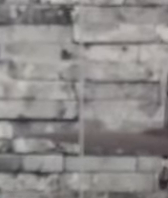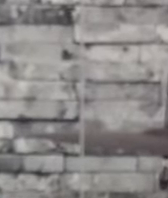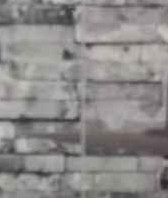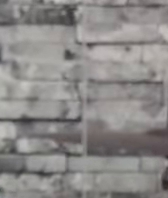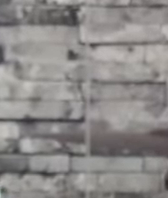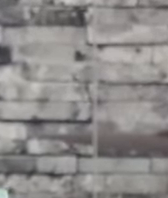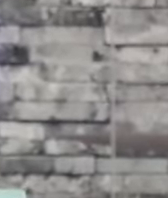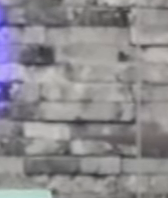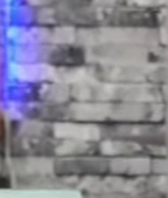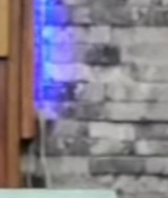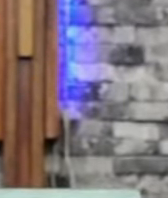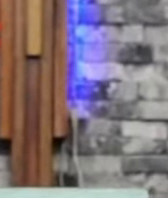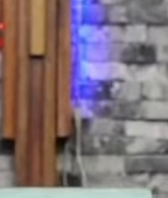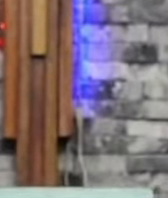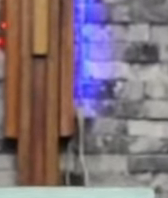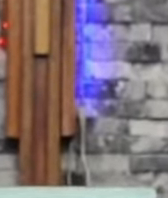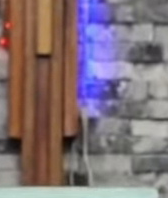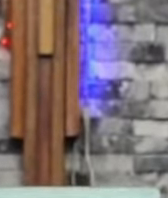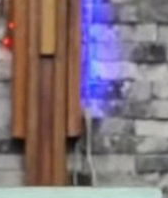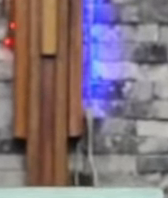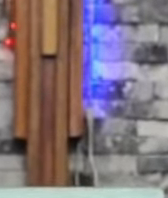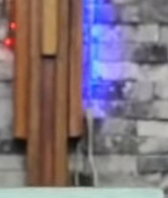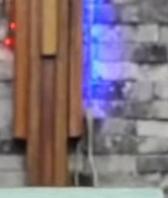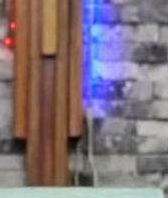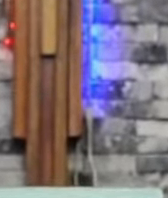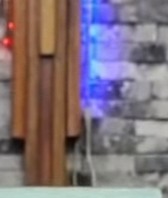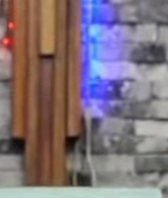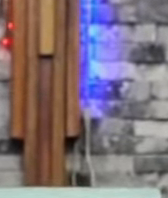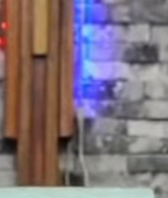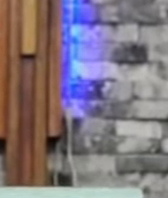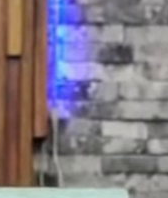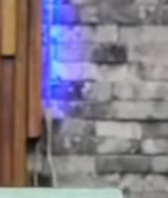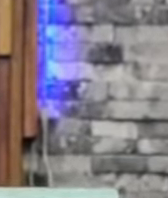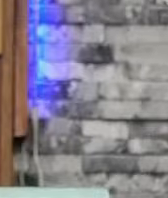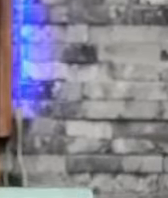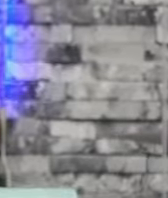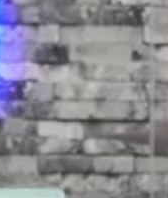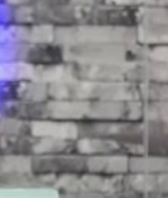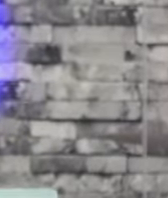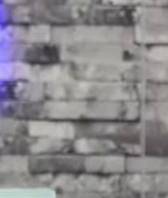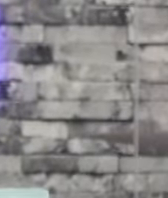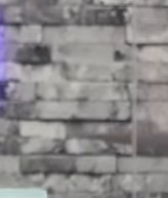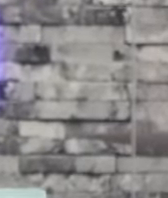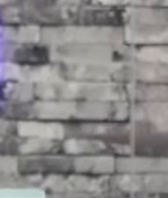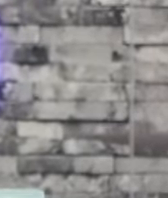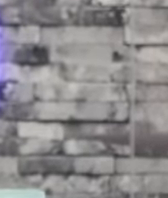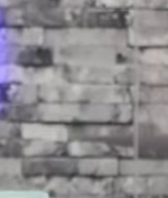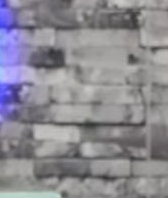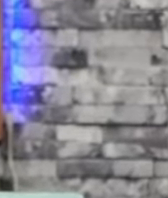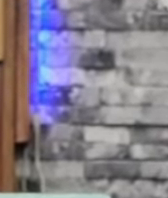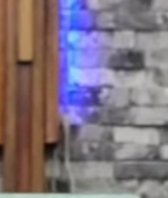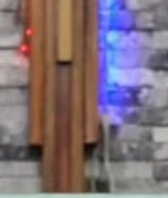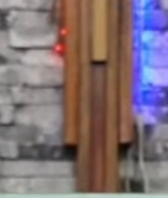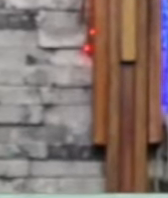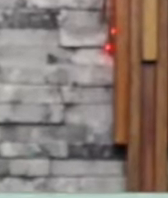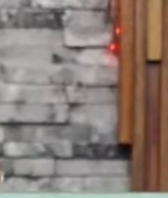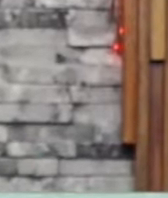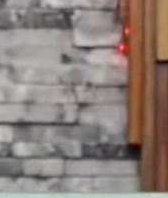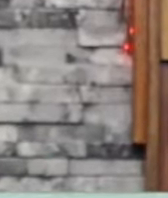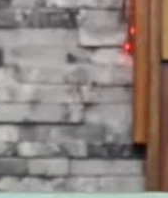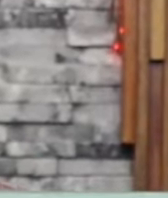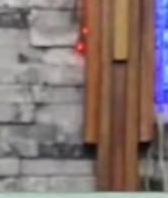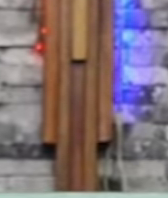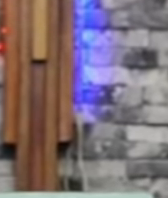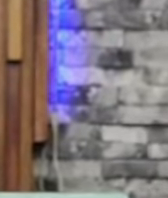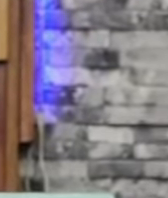ile ngambo nyingine. Alone, because she was the only one rescued. Na ni yeye peke yake aliweza kusaidiwa. And she sent a telegram to the